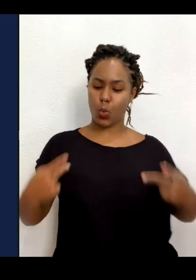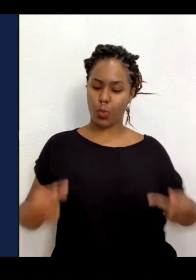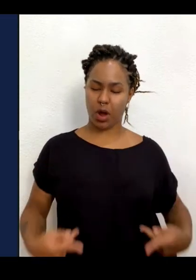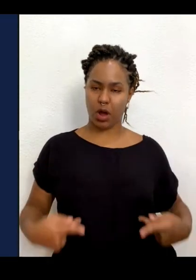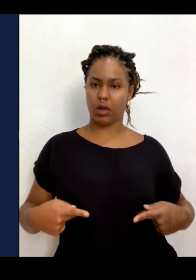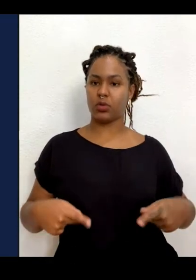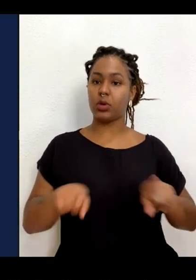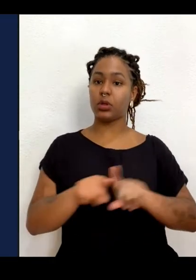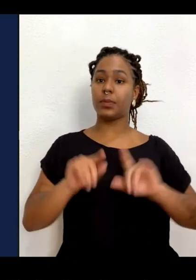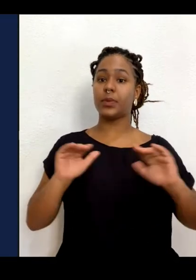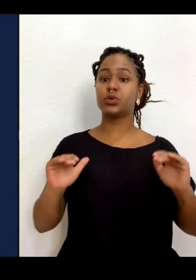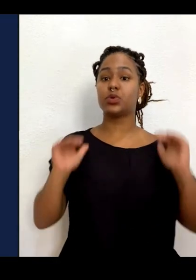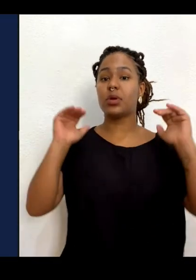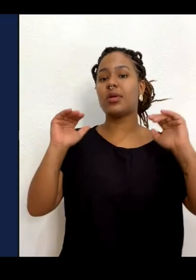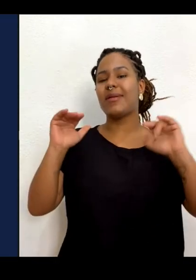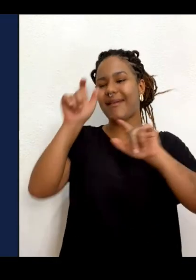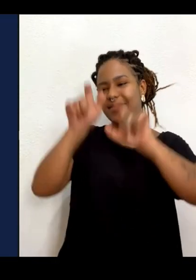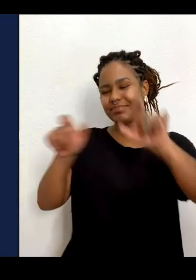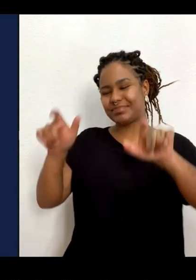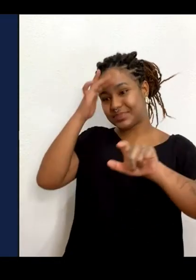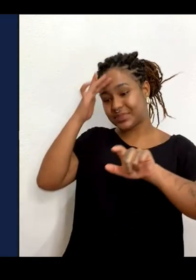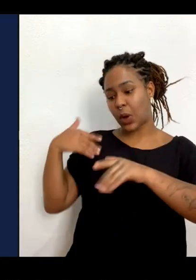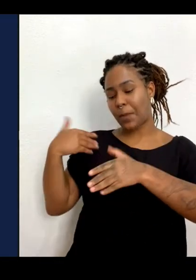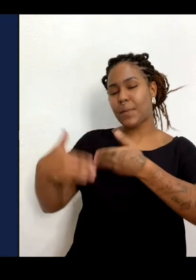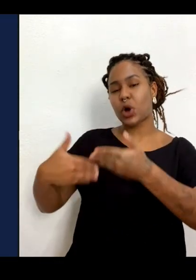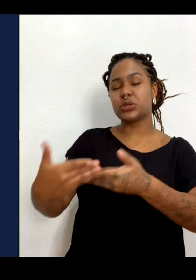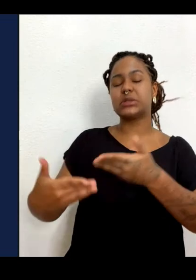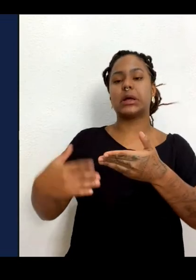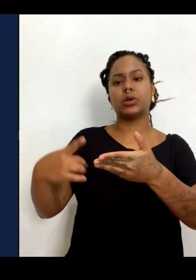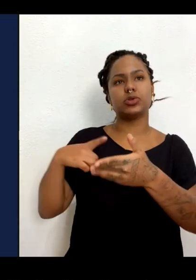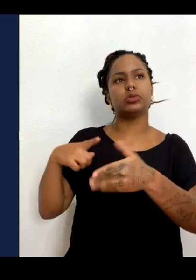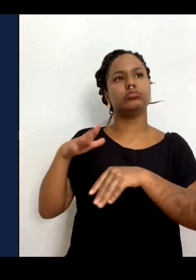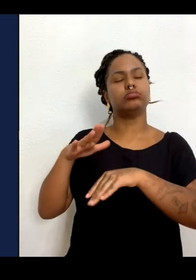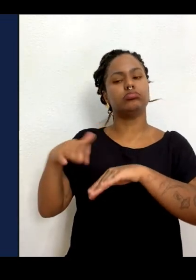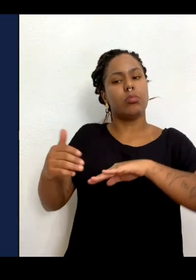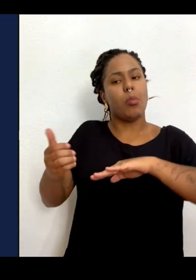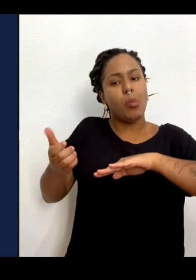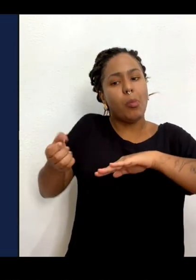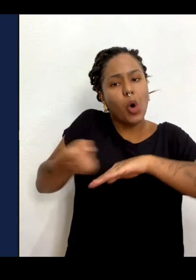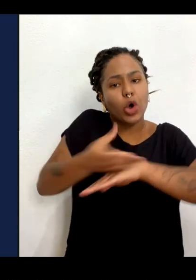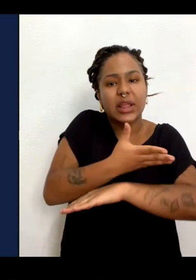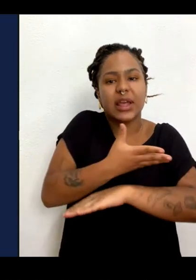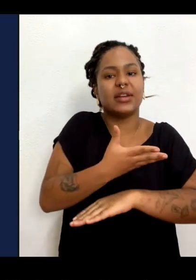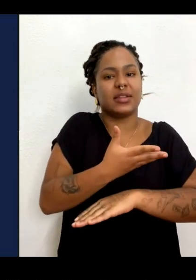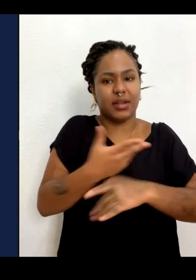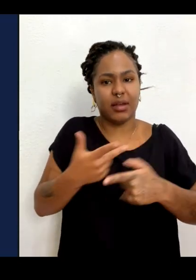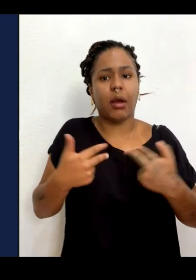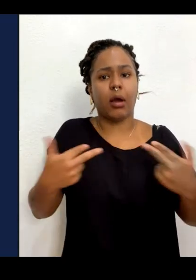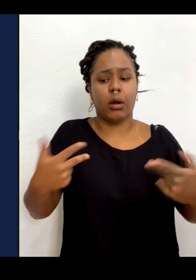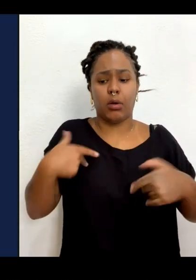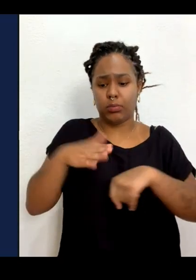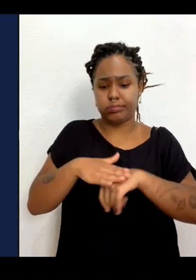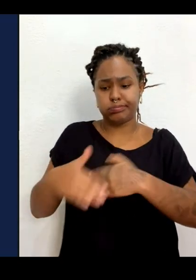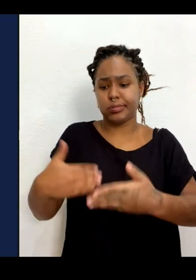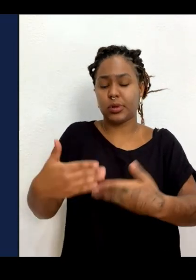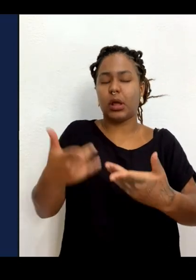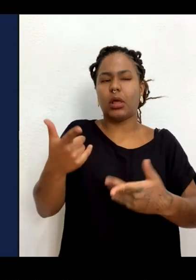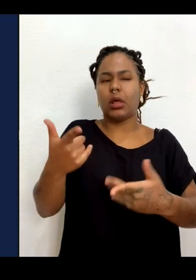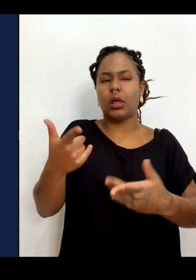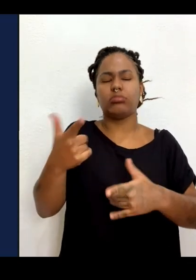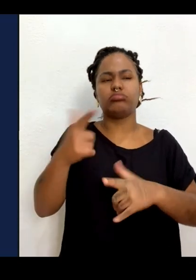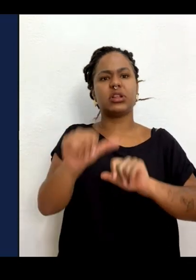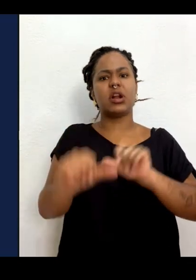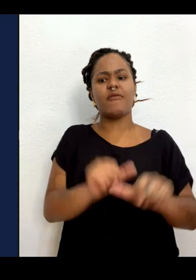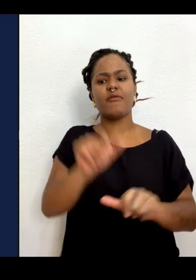equally long process of edification of modernity have been others by that huge myth of the Age of Reason